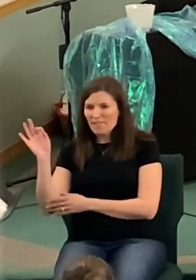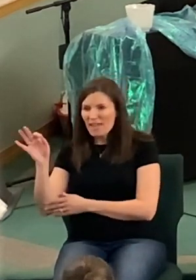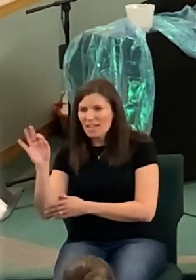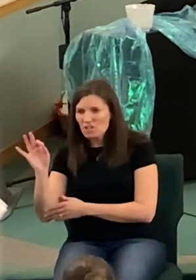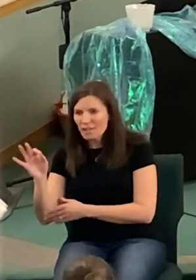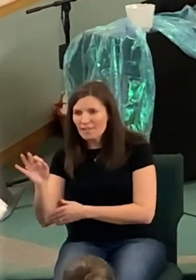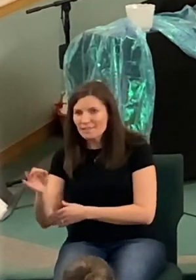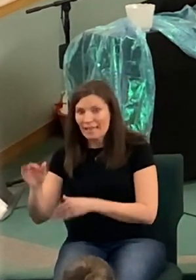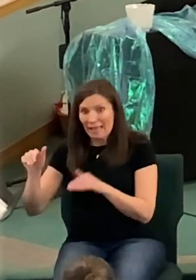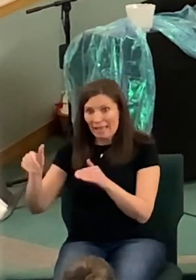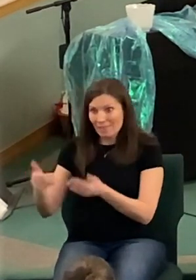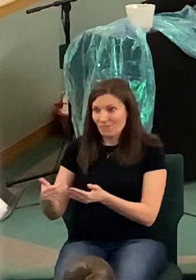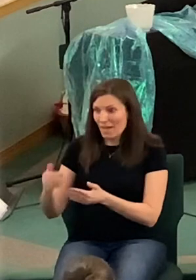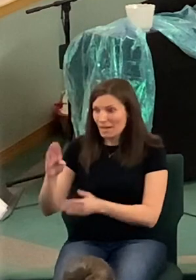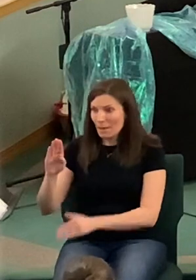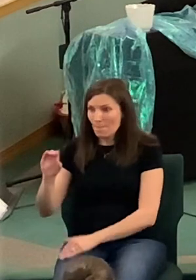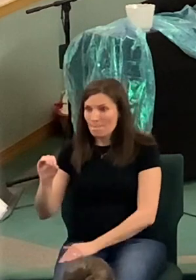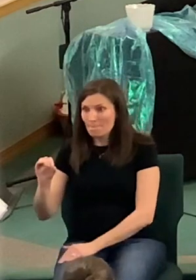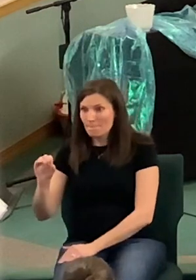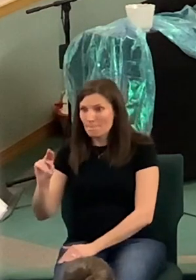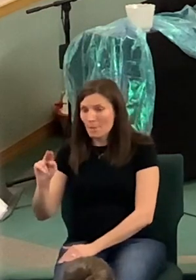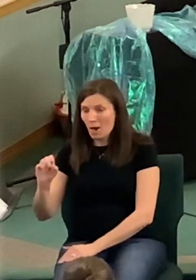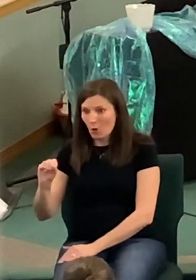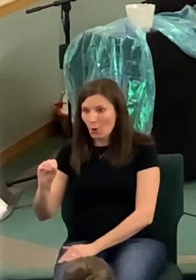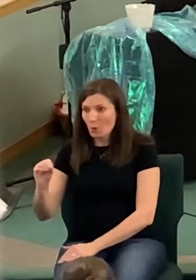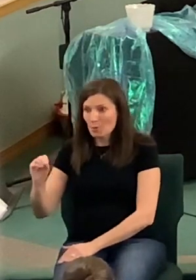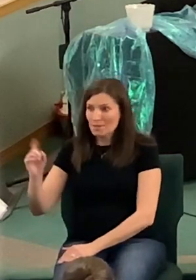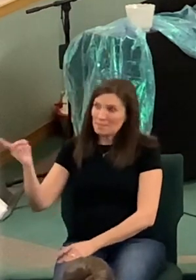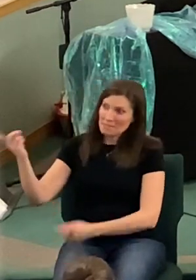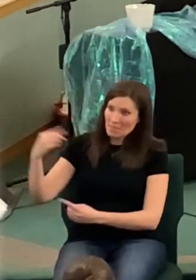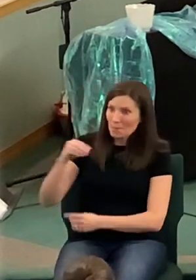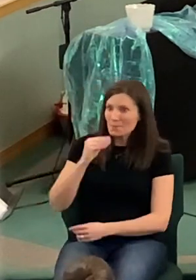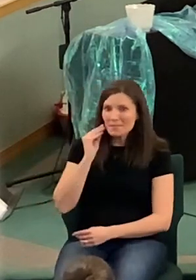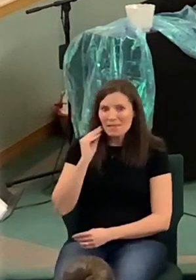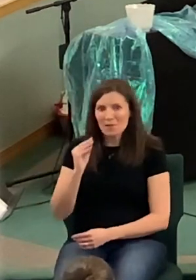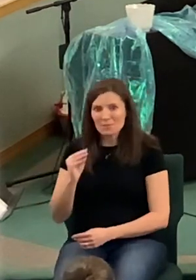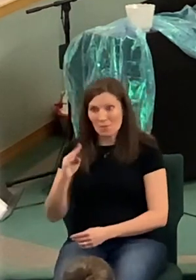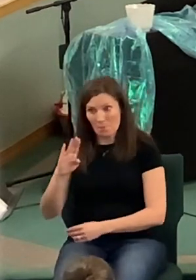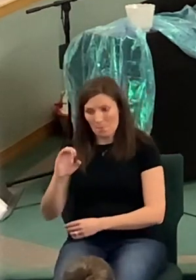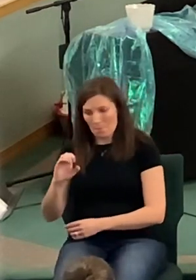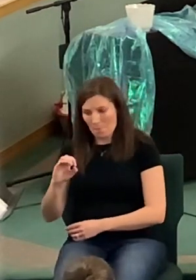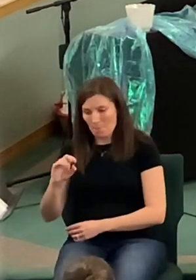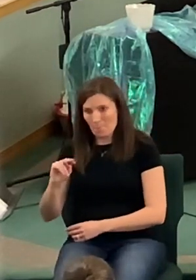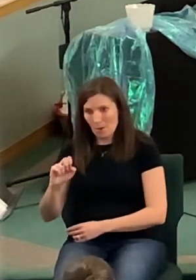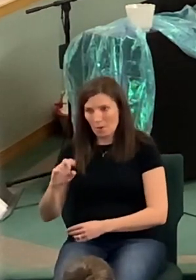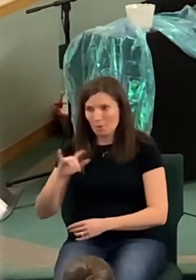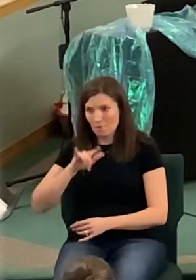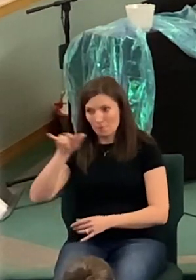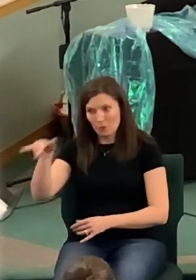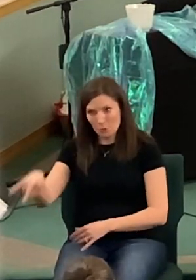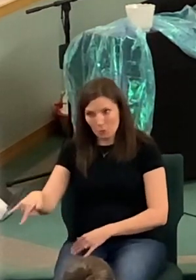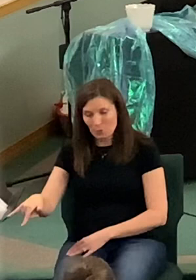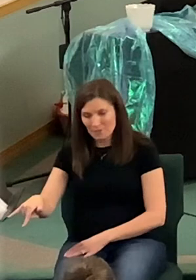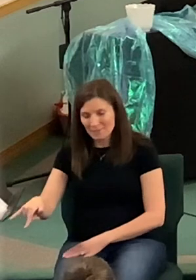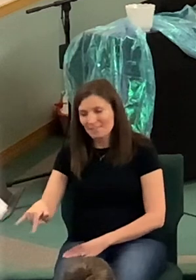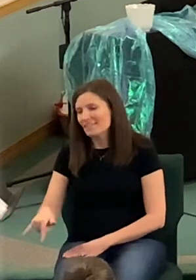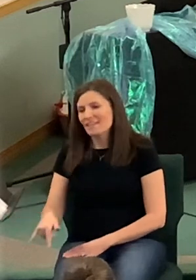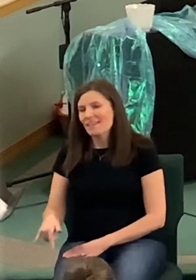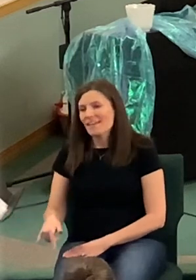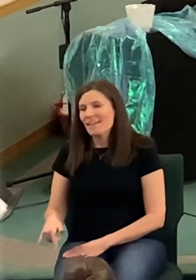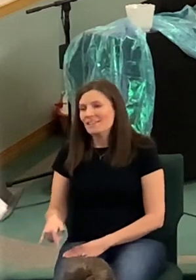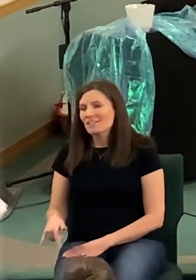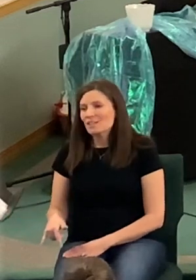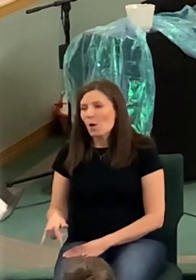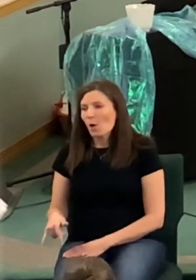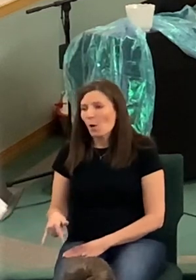were supposedly too busy to go see Billy Graham, but he hopped on a plane, he went to North Carolina, and who else is there to pick him up besides